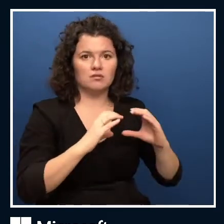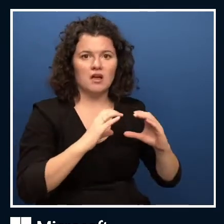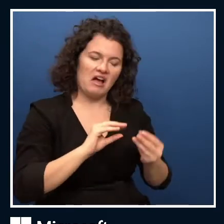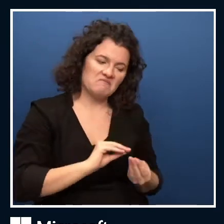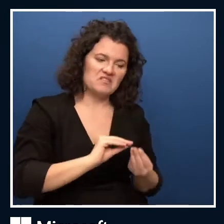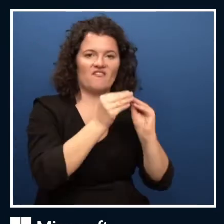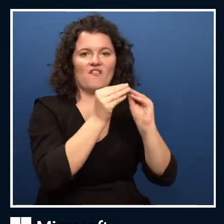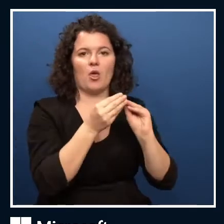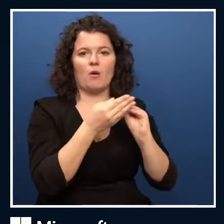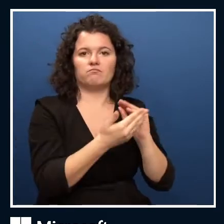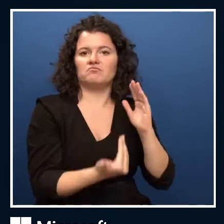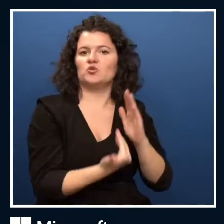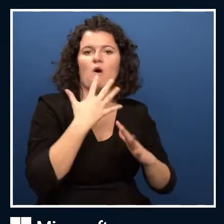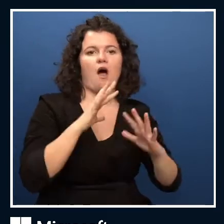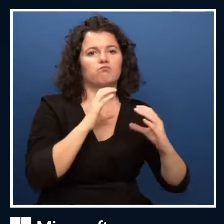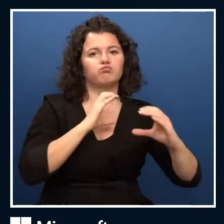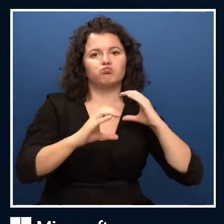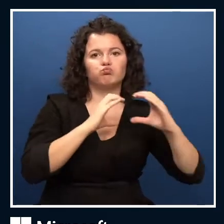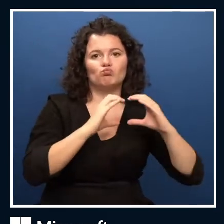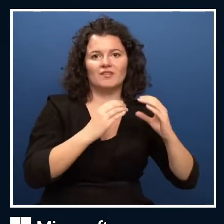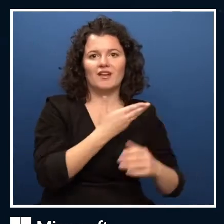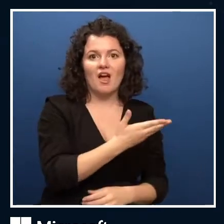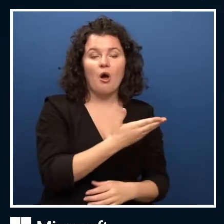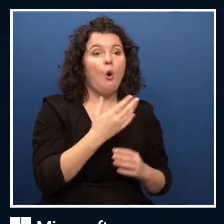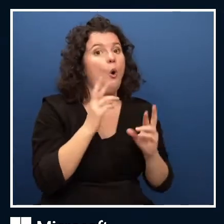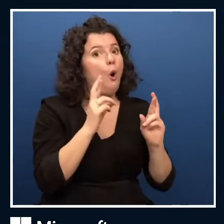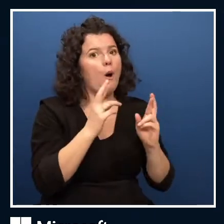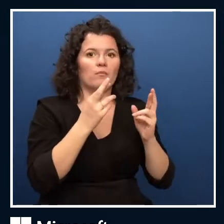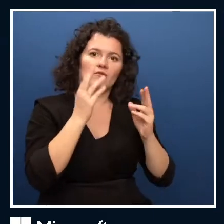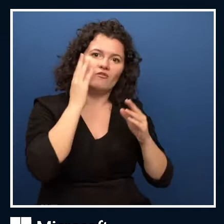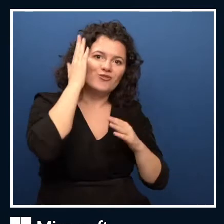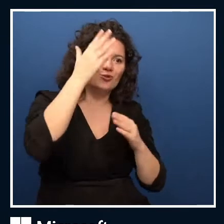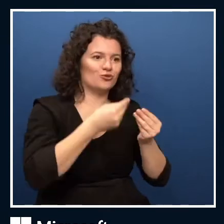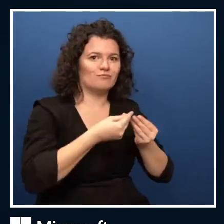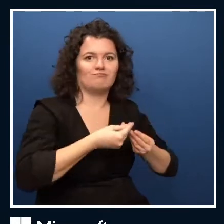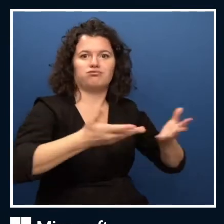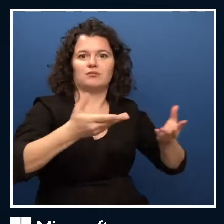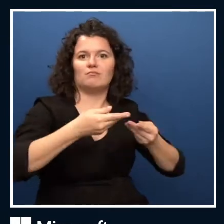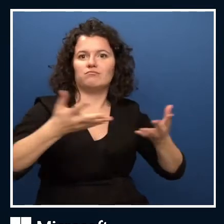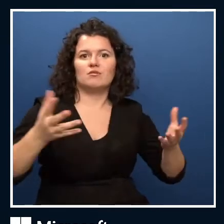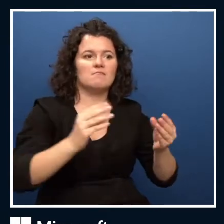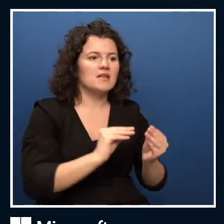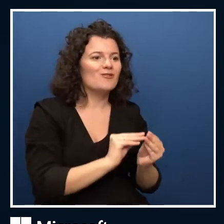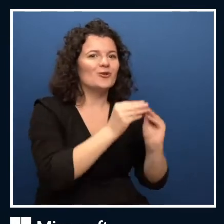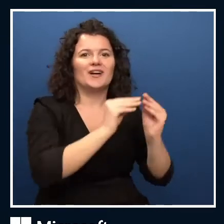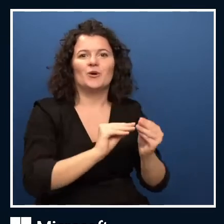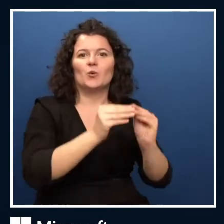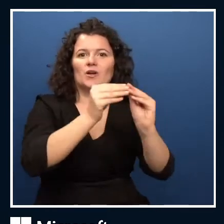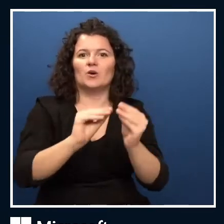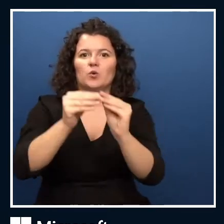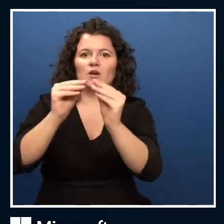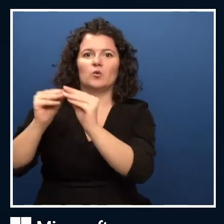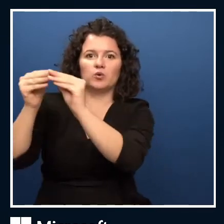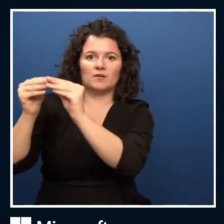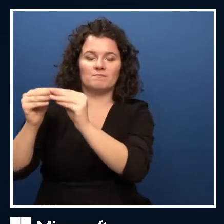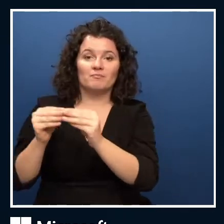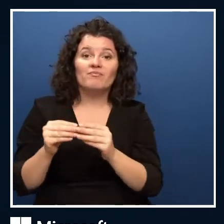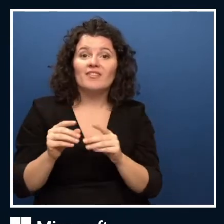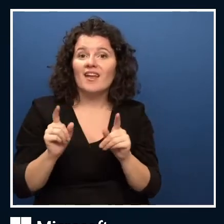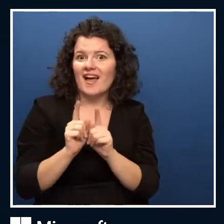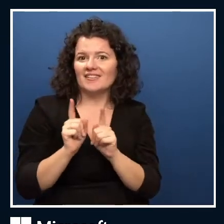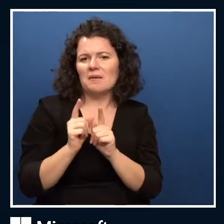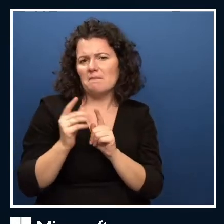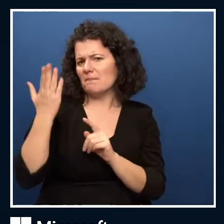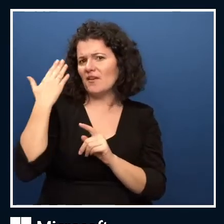Today, before our panel, we have a demonstration how to build a bot on the Microsoft Bot Framework. But still, you need